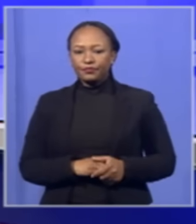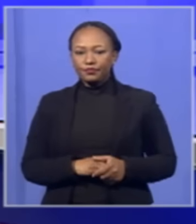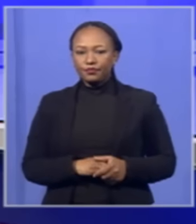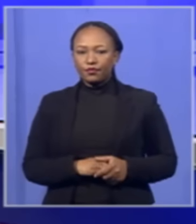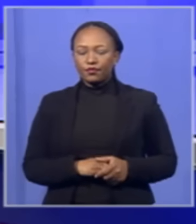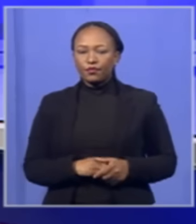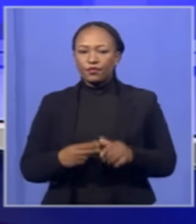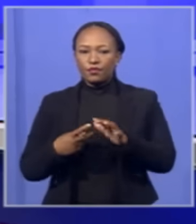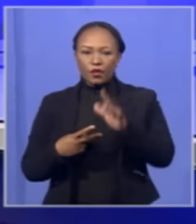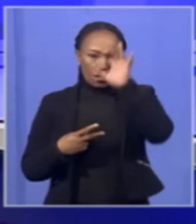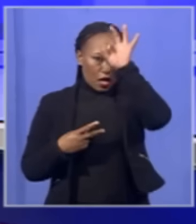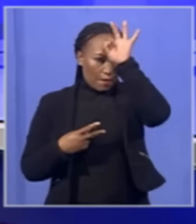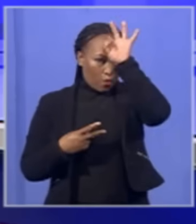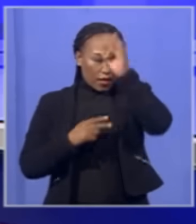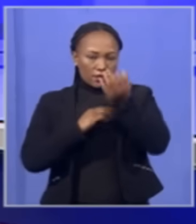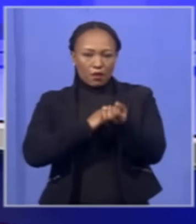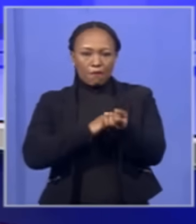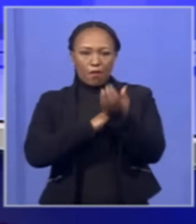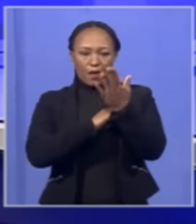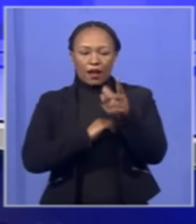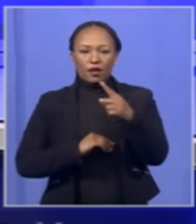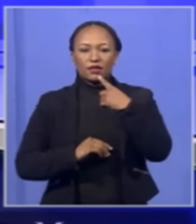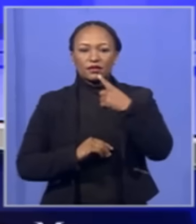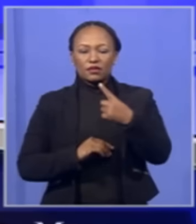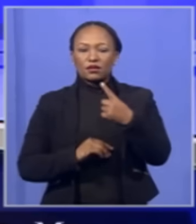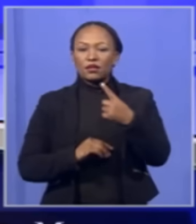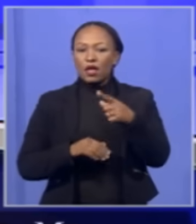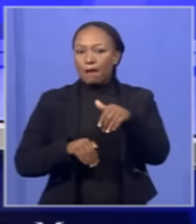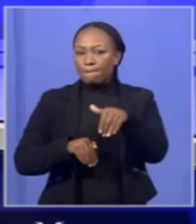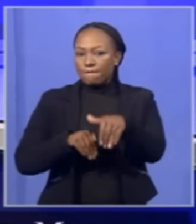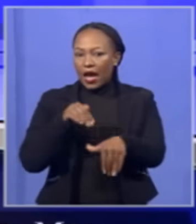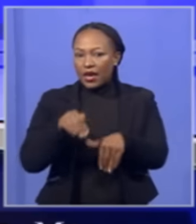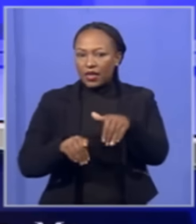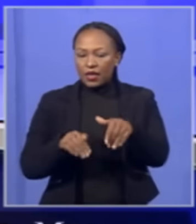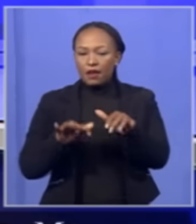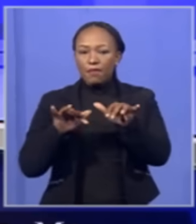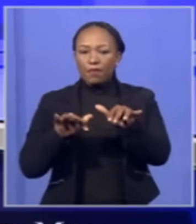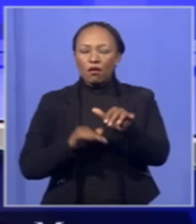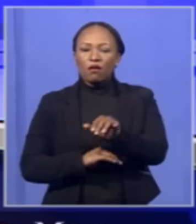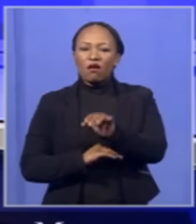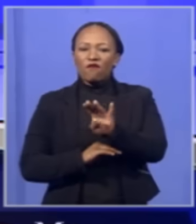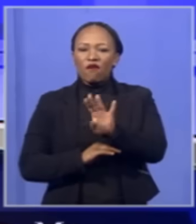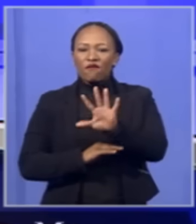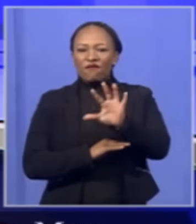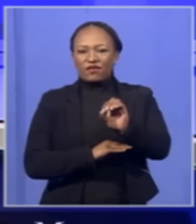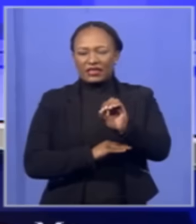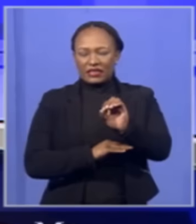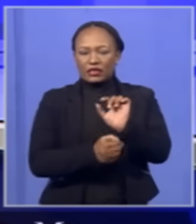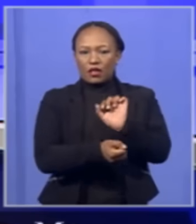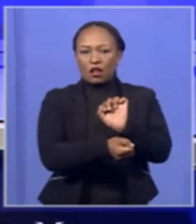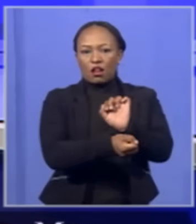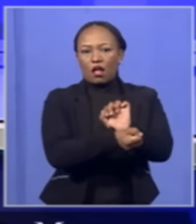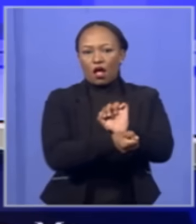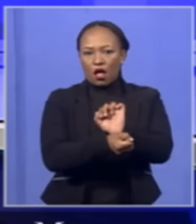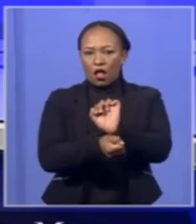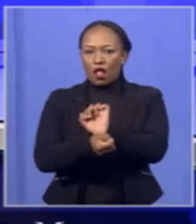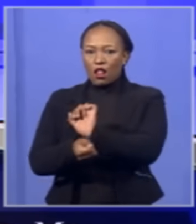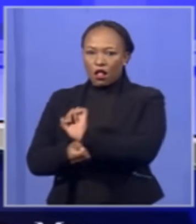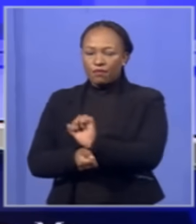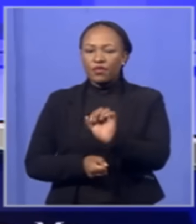Mapodisi kwa Mpumalanga a tlhomamisitse fa go tshwerwe barafi ba feta 450 kwa moepong wa gauta wa Sheba kwa